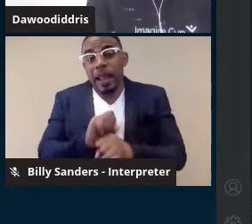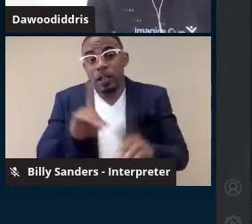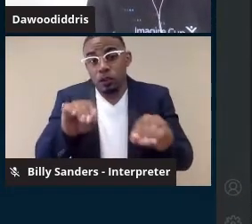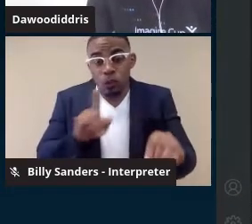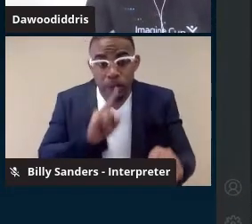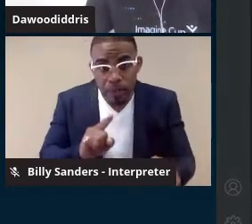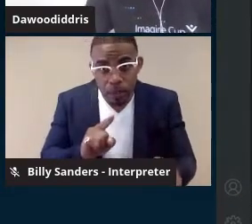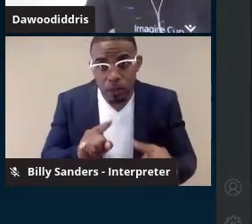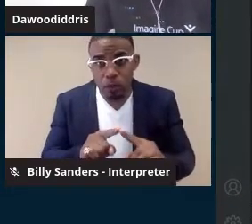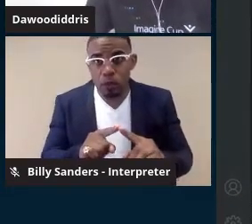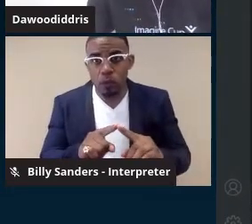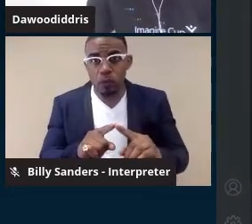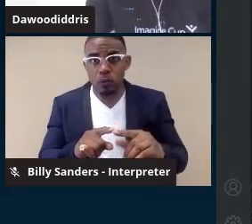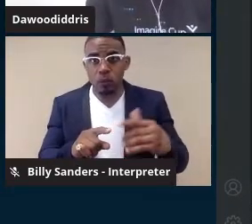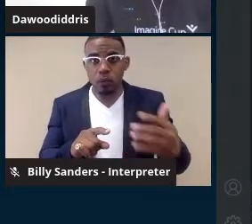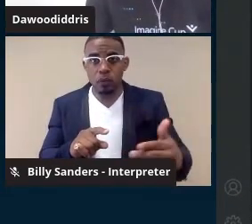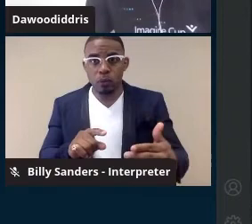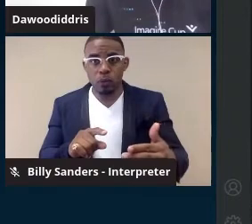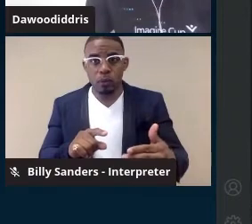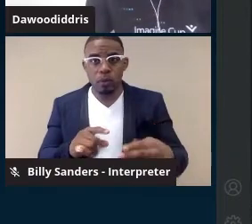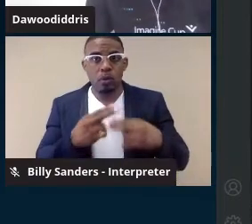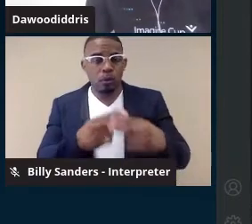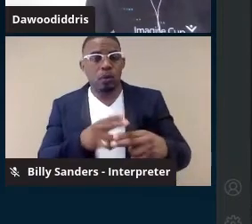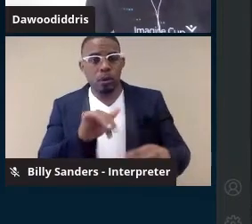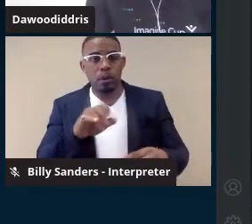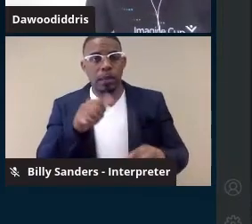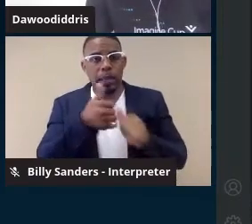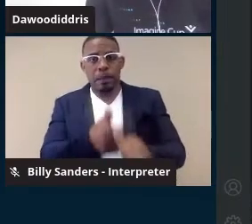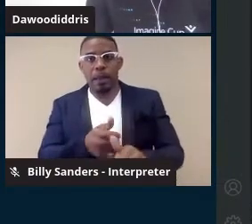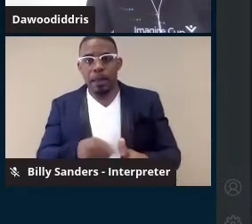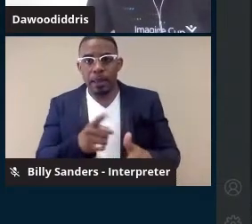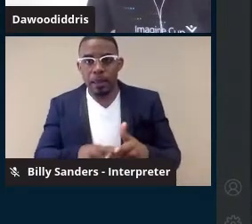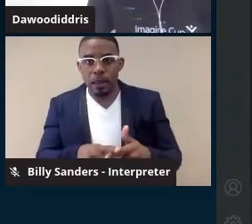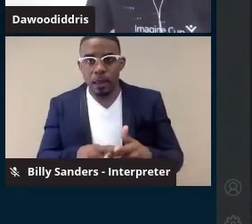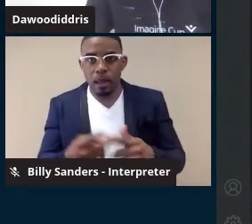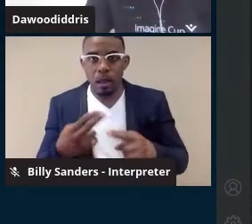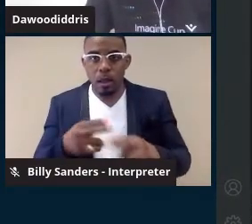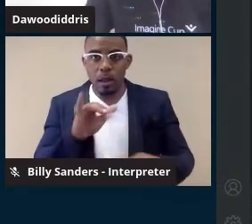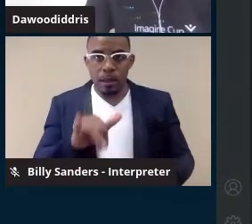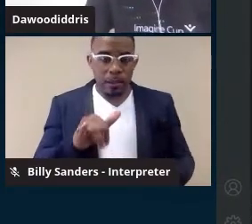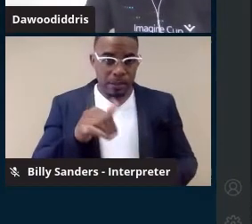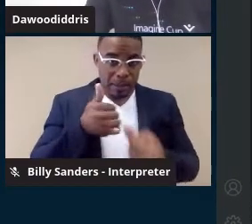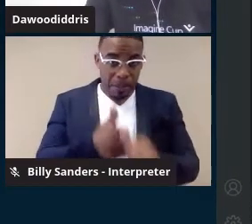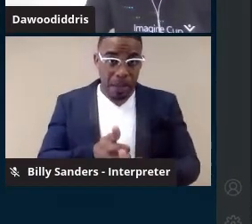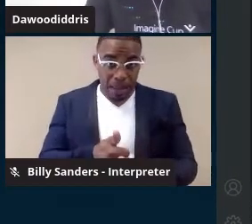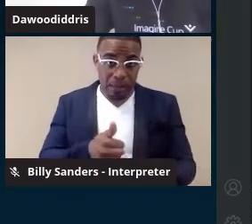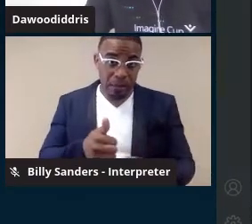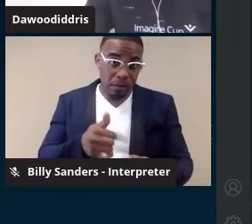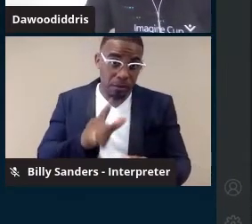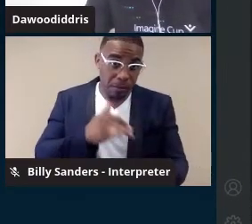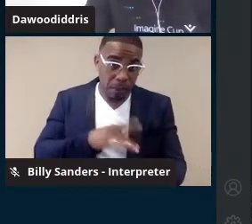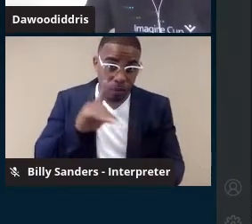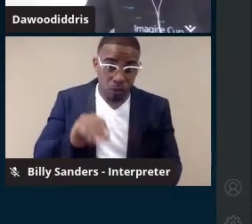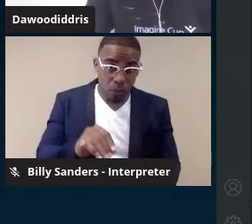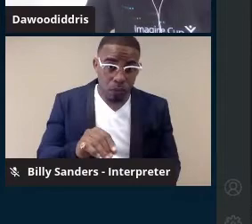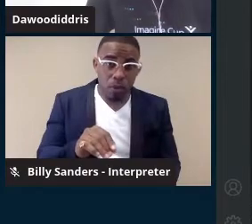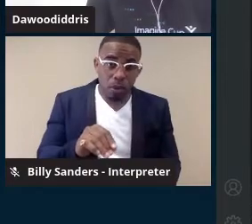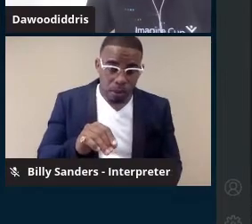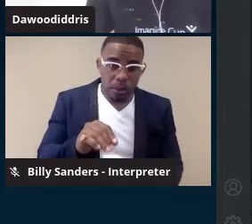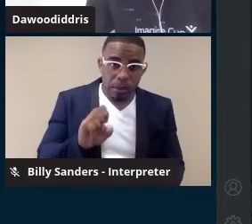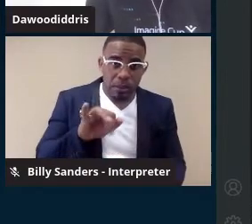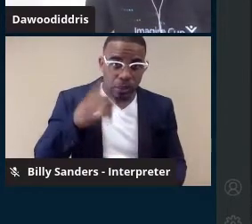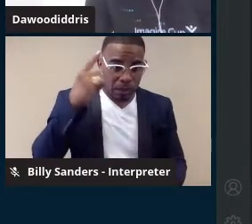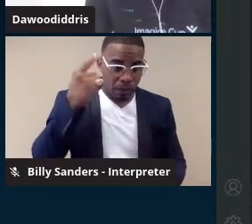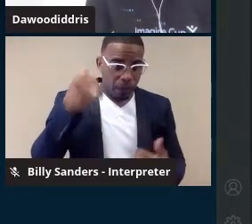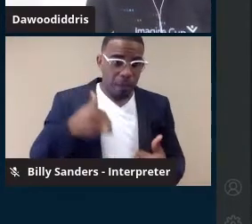is to call this particular Mongo client and then tell it that, hey, Mongo client, please do some bit of stuff for